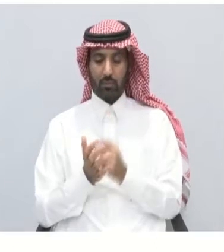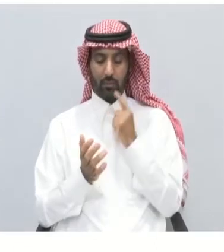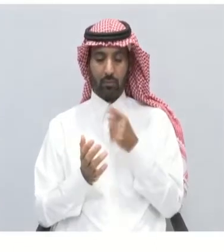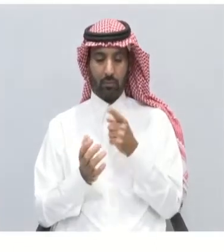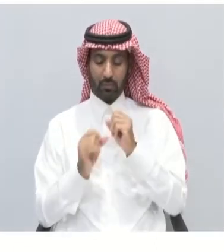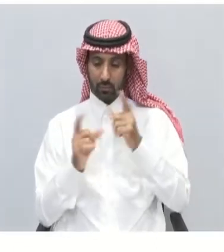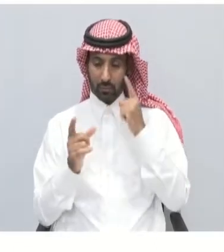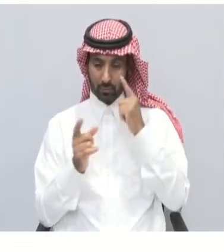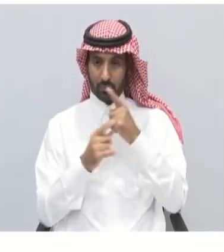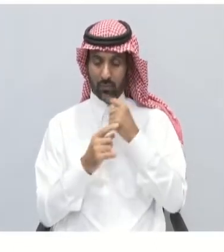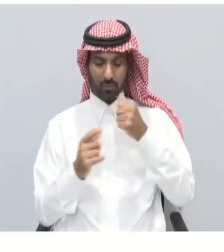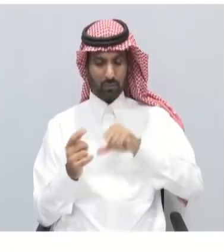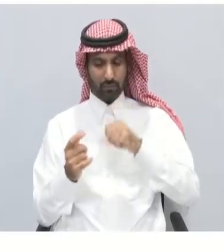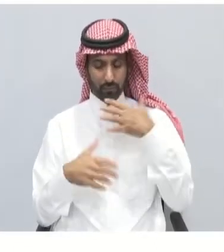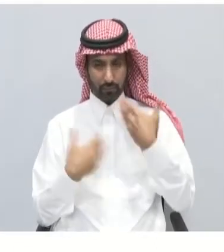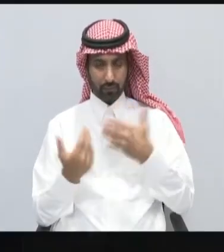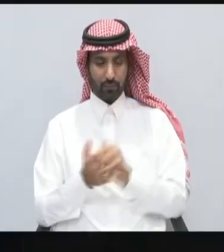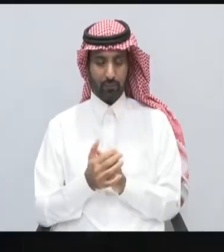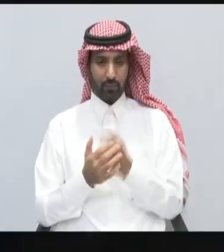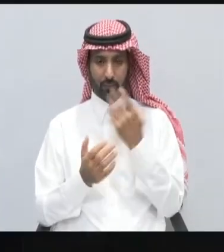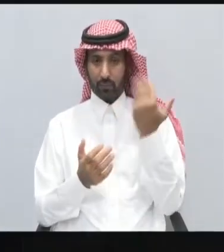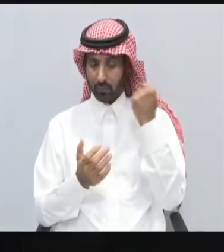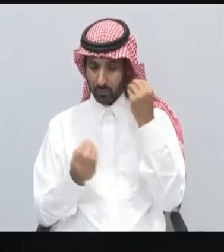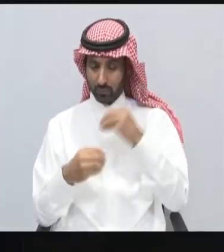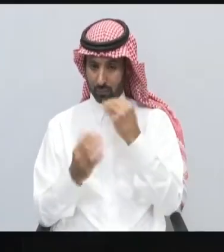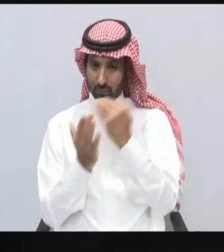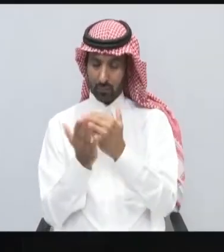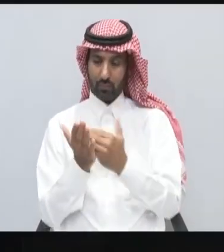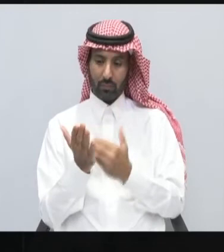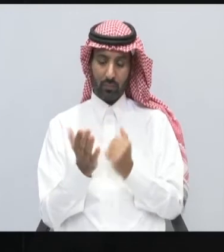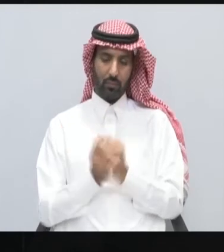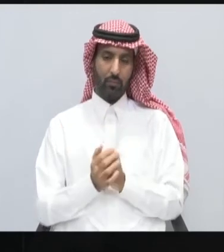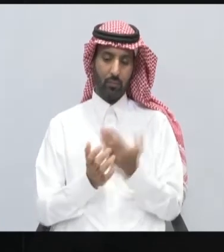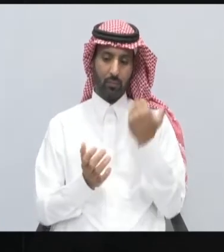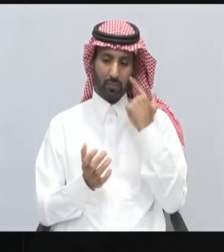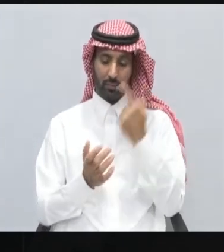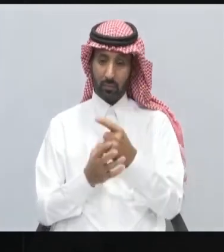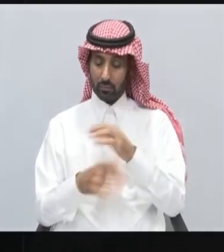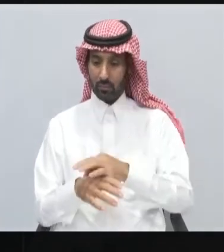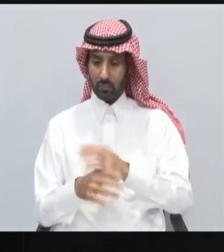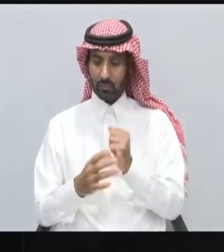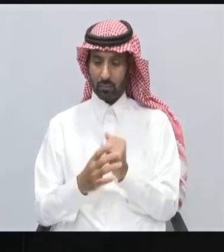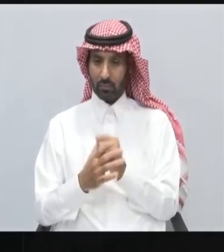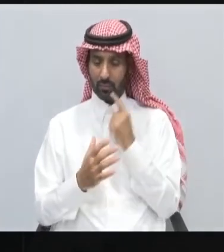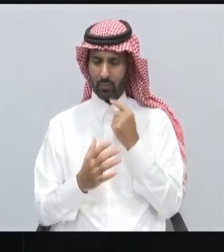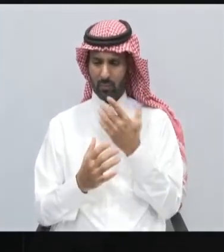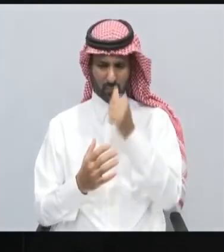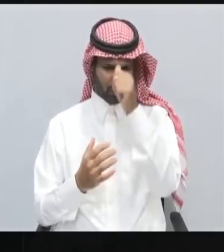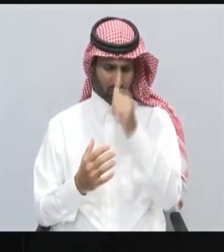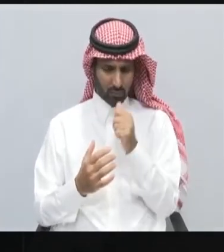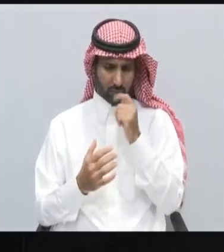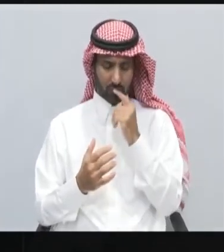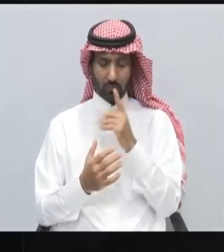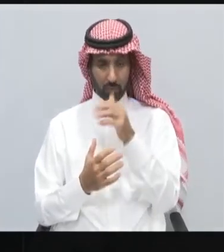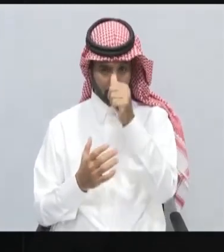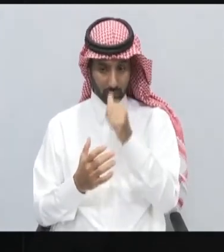show bad manners? We read a list of the things makes people very angry and